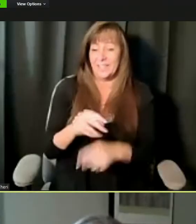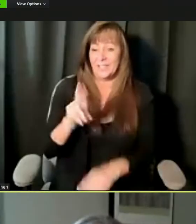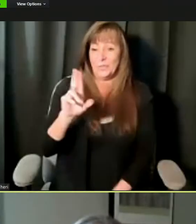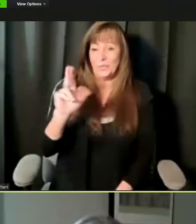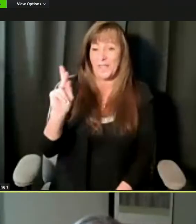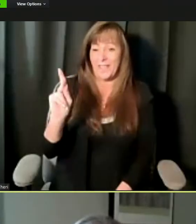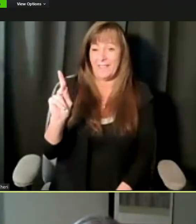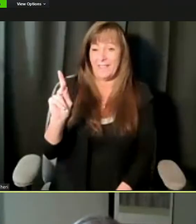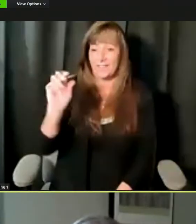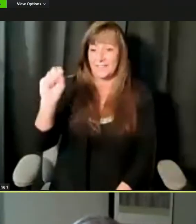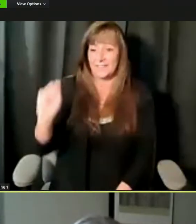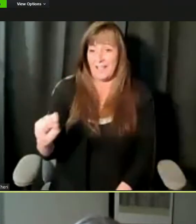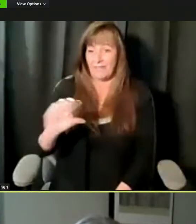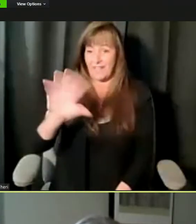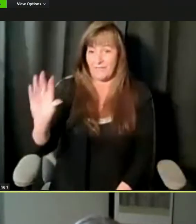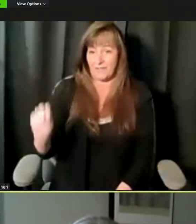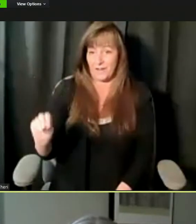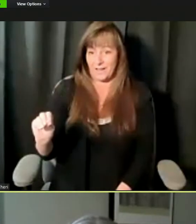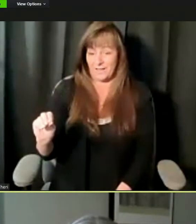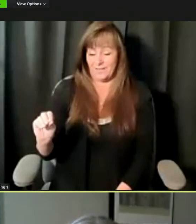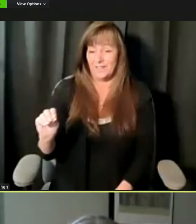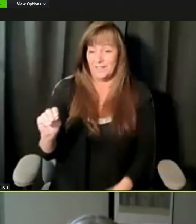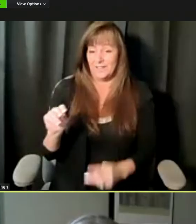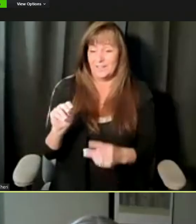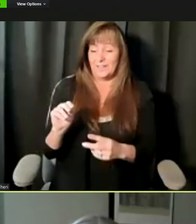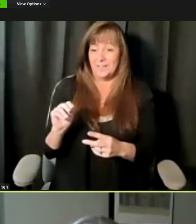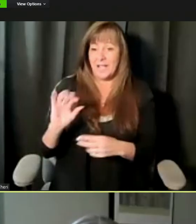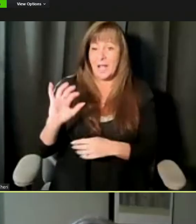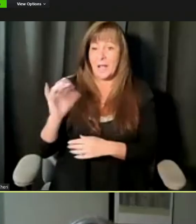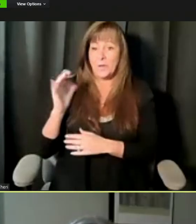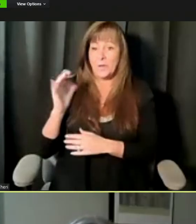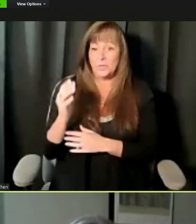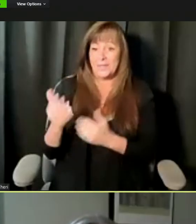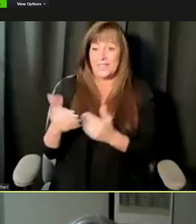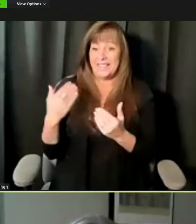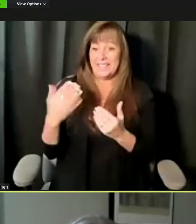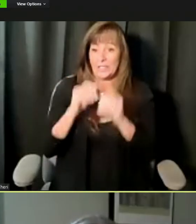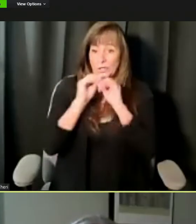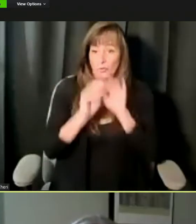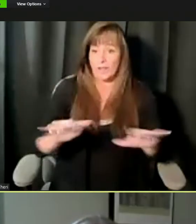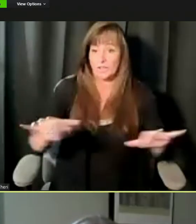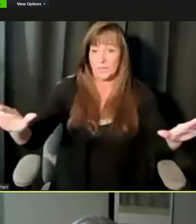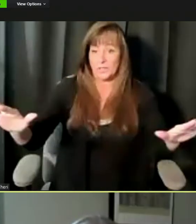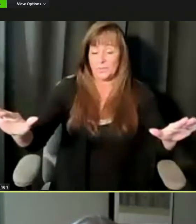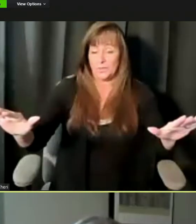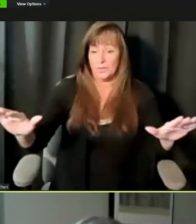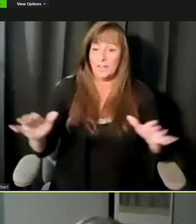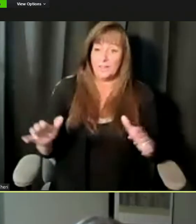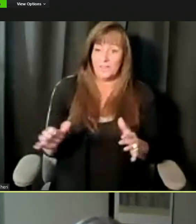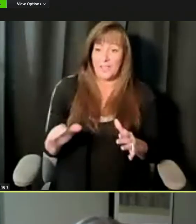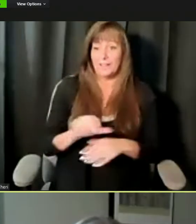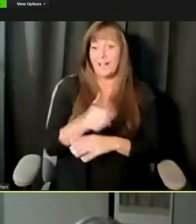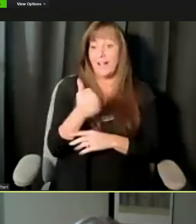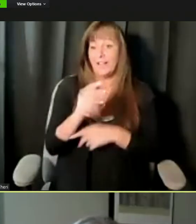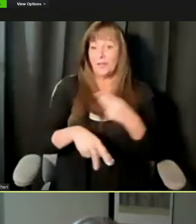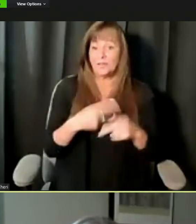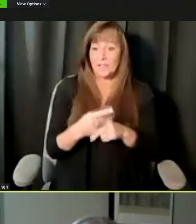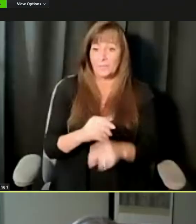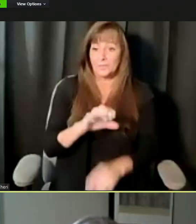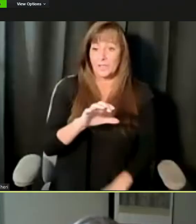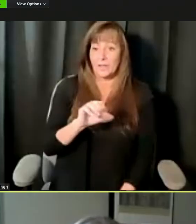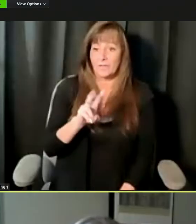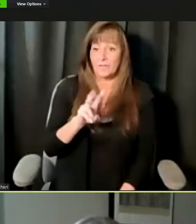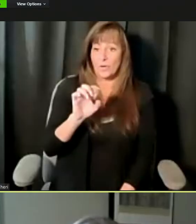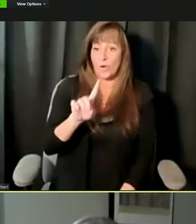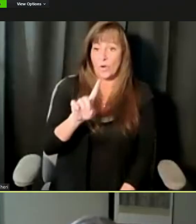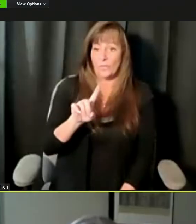South Africa do appear to be more transmissible than other strains of COVID-19 or SARS-CoV-2 virus that have